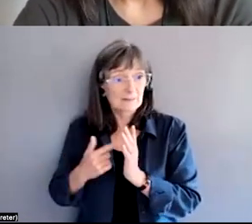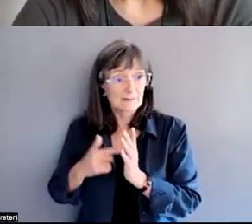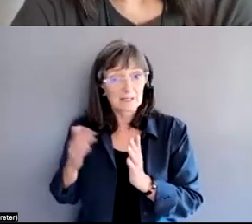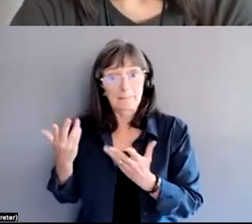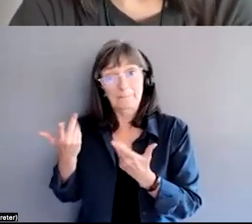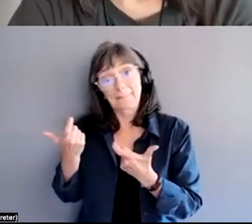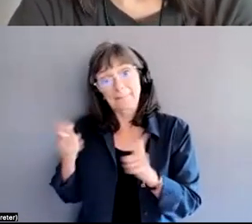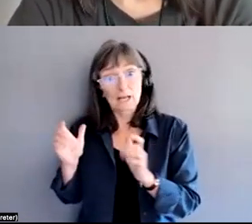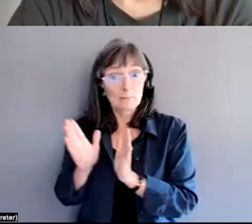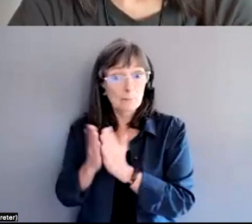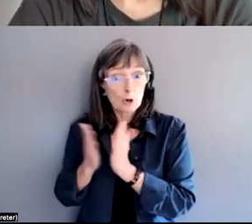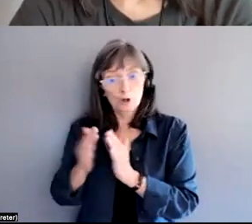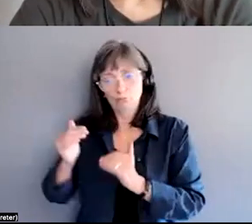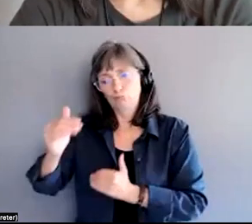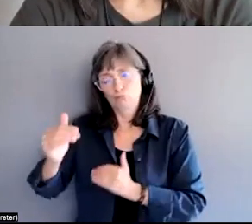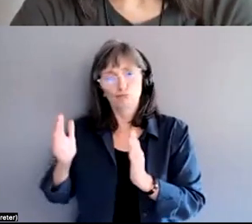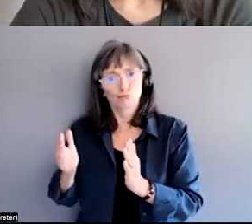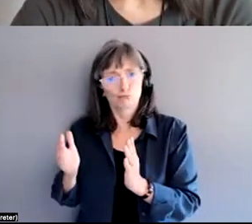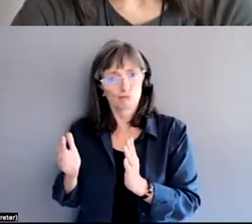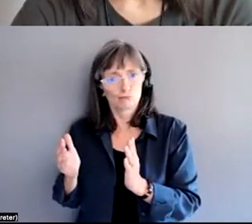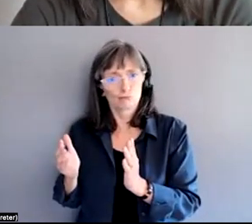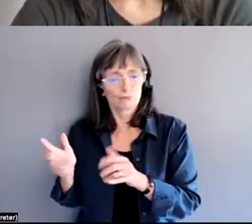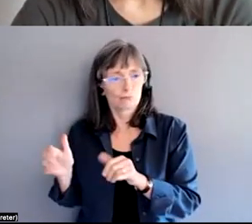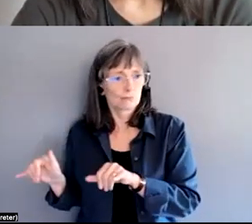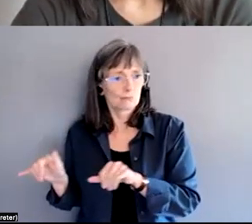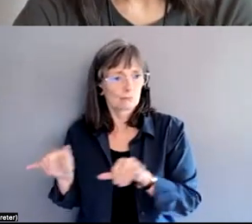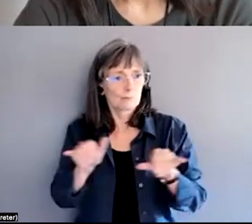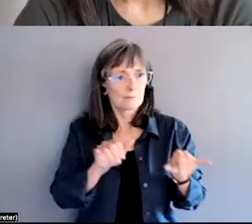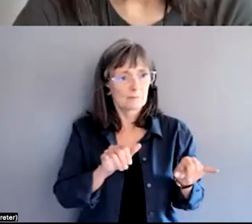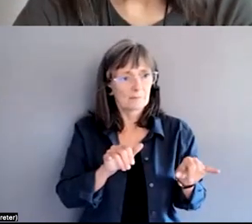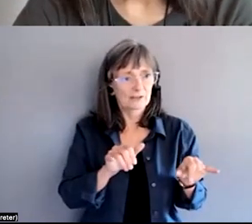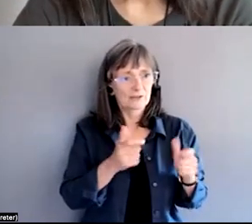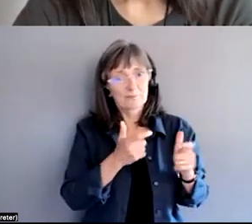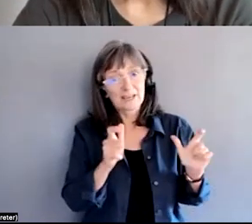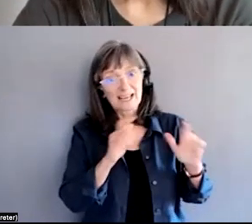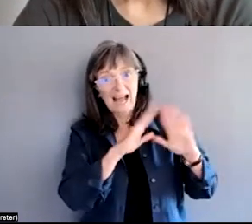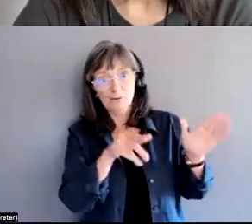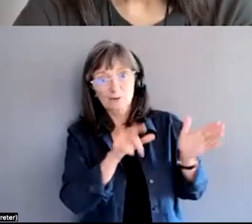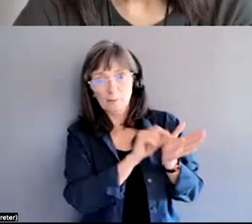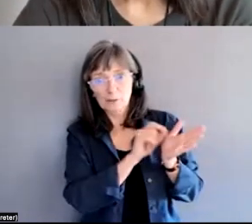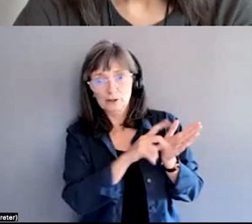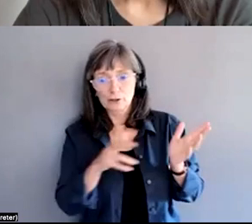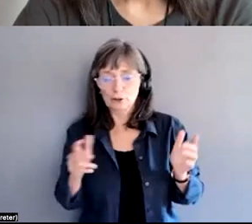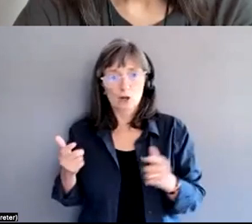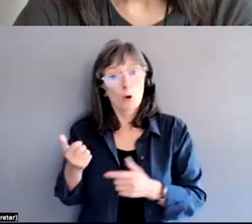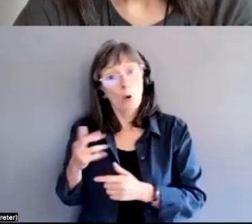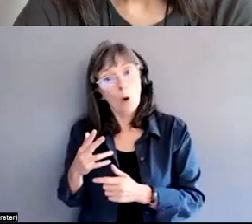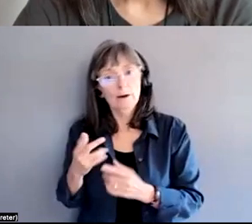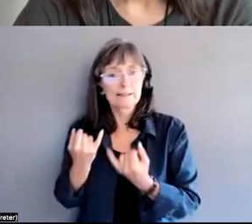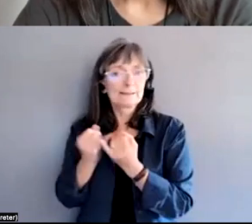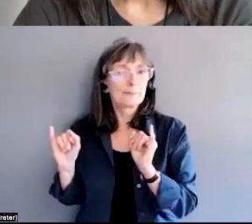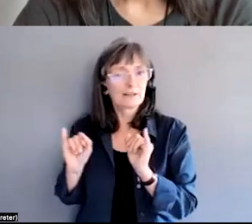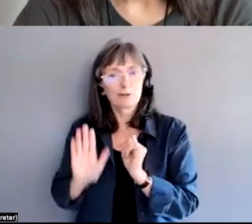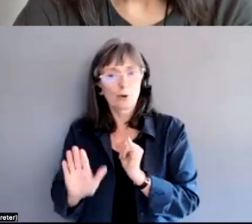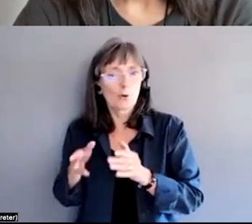type cover that fits in with the big houses, and then also just doing its own thing and having your own voice and